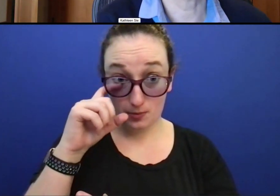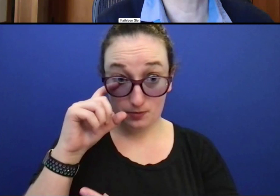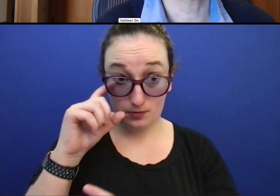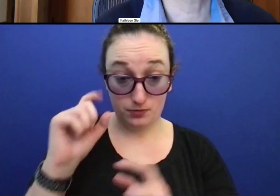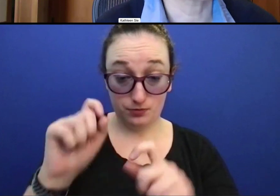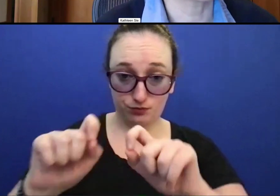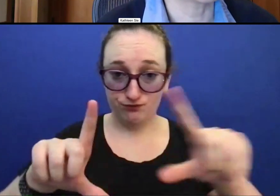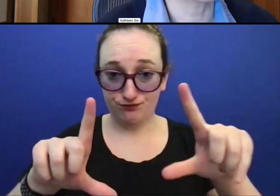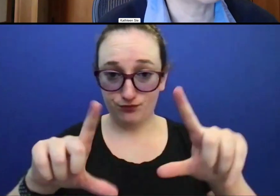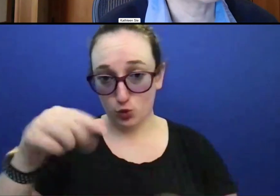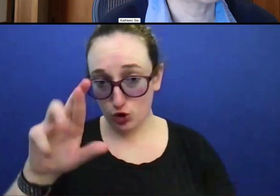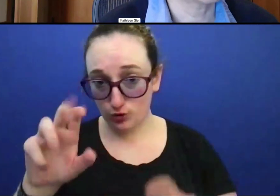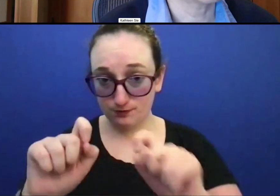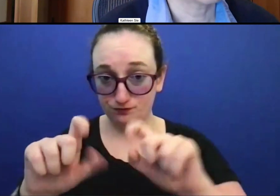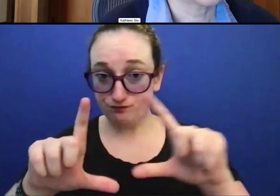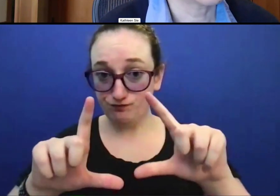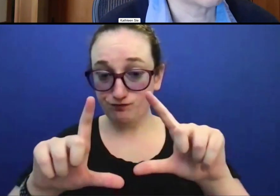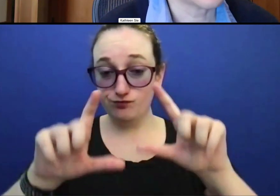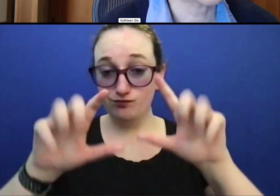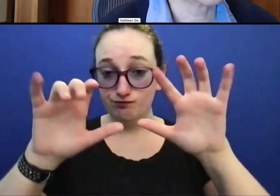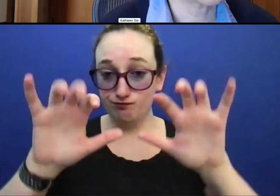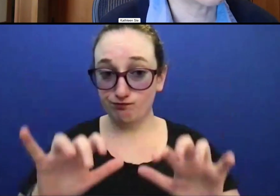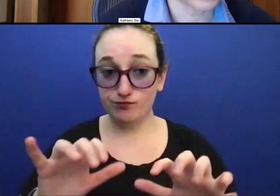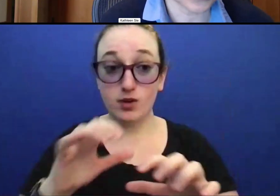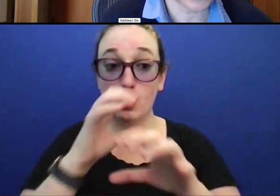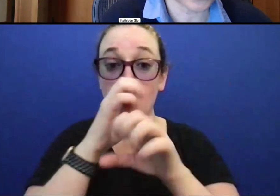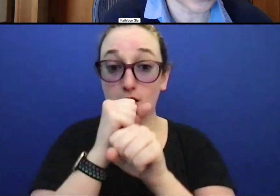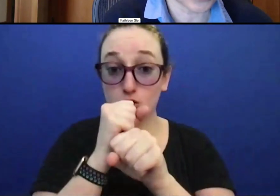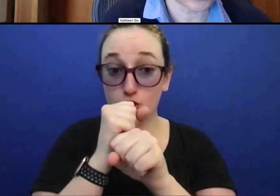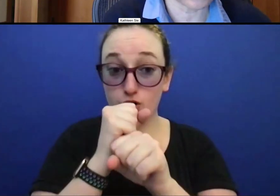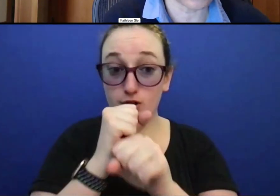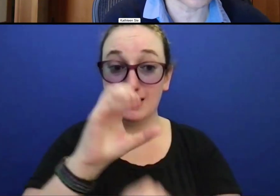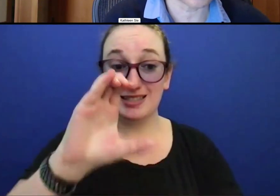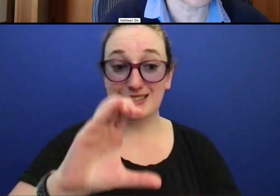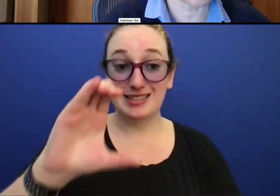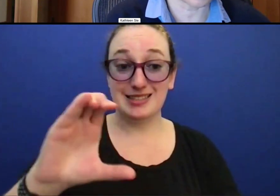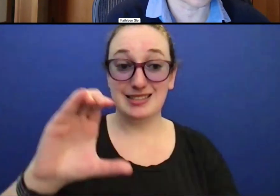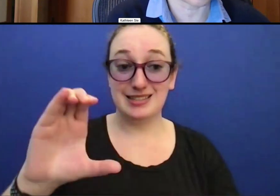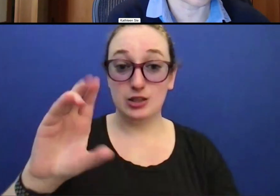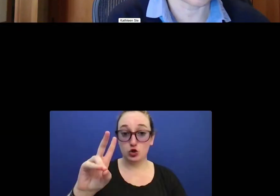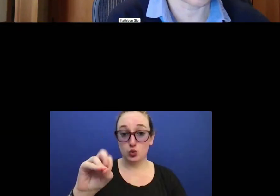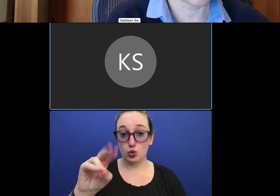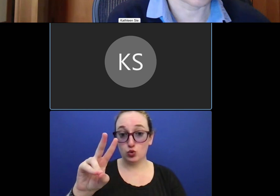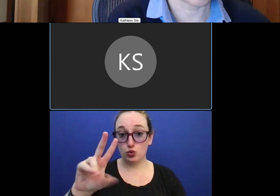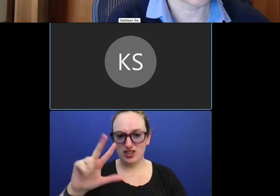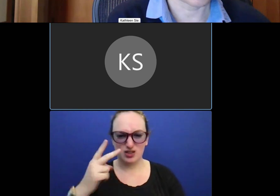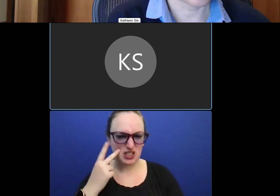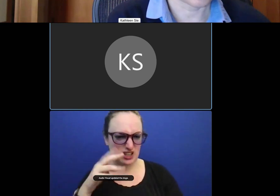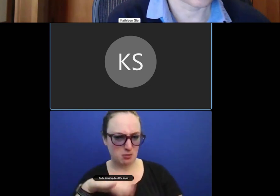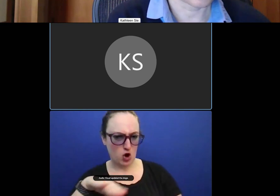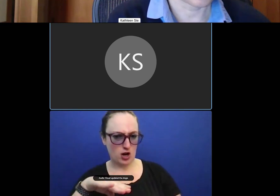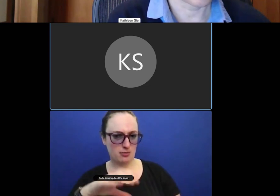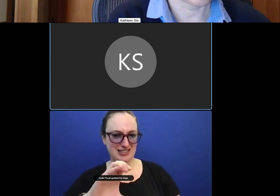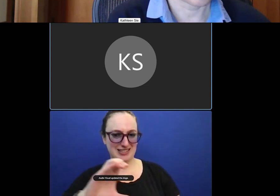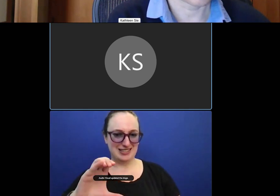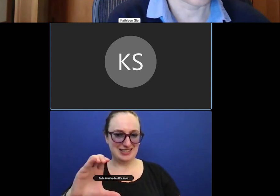activate the QR code, and the passcode is CCC 2023.